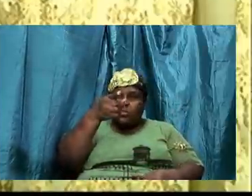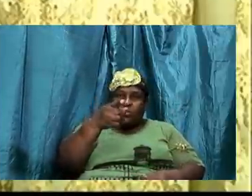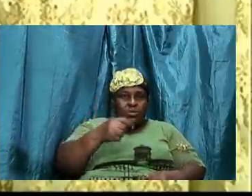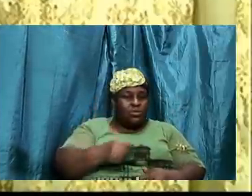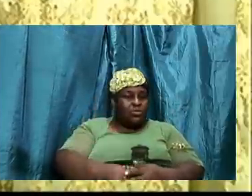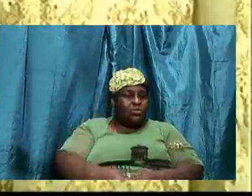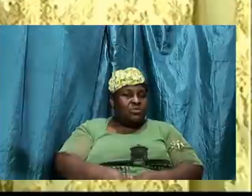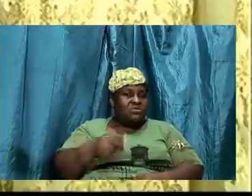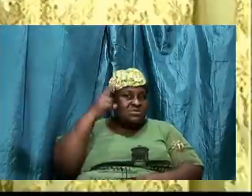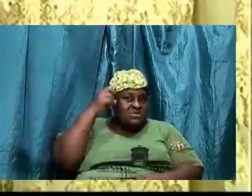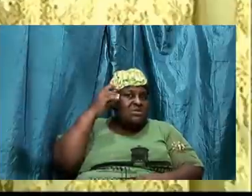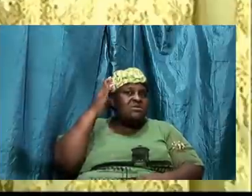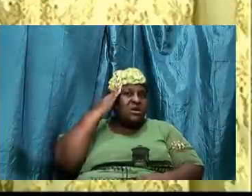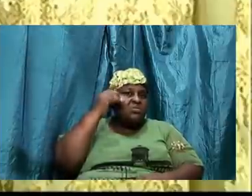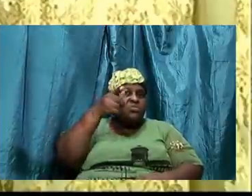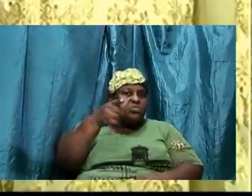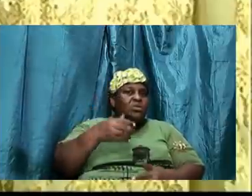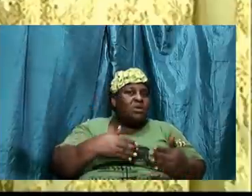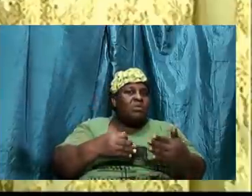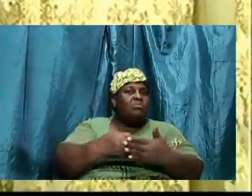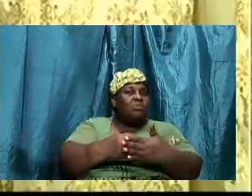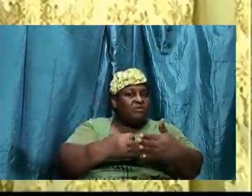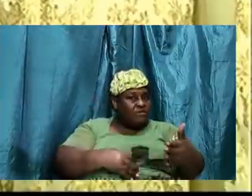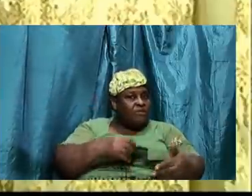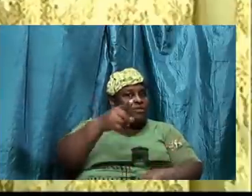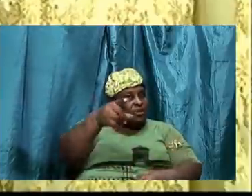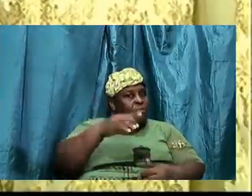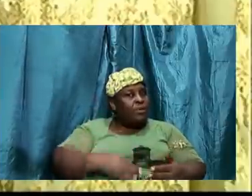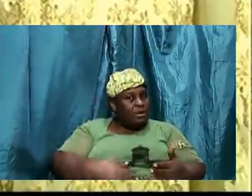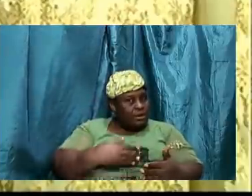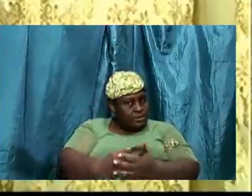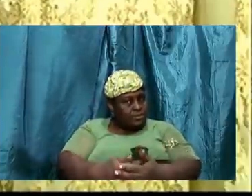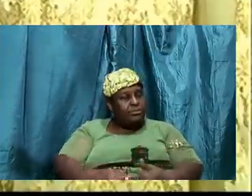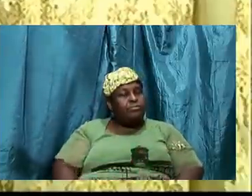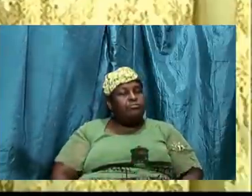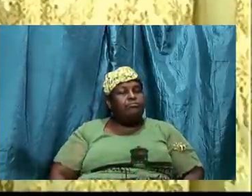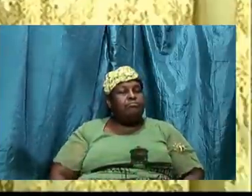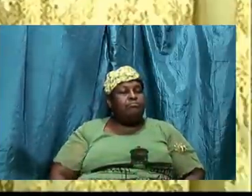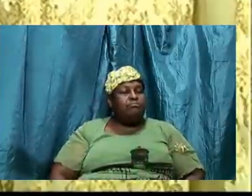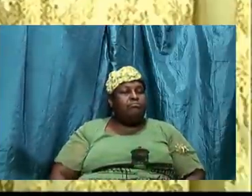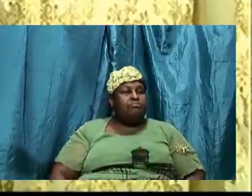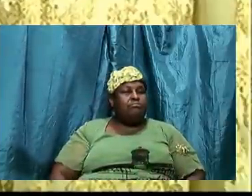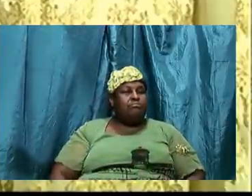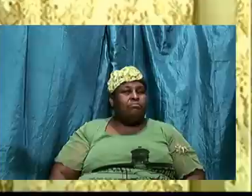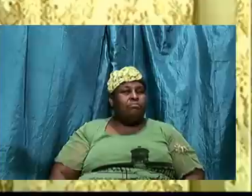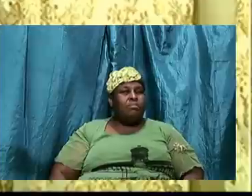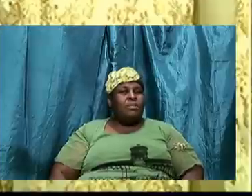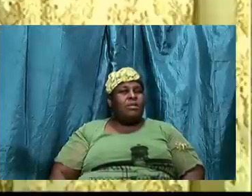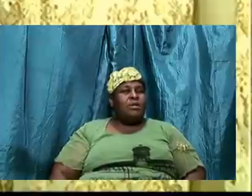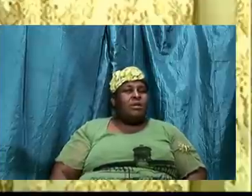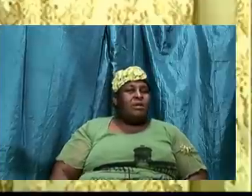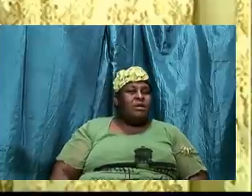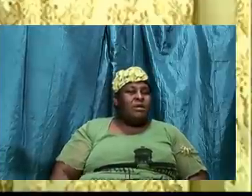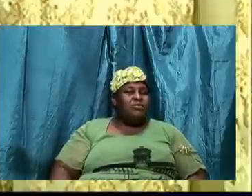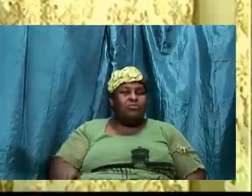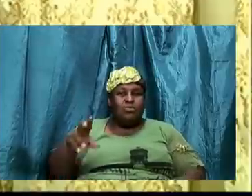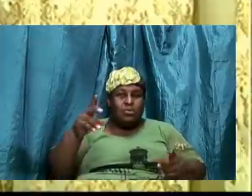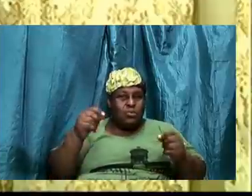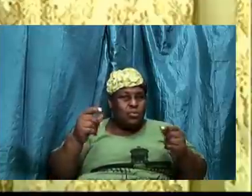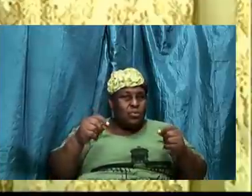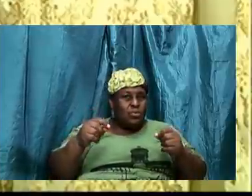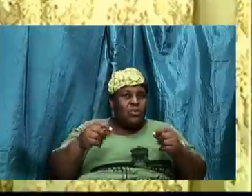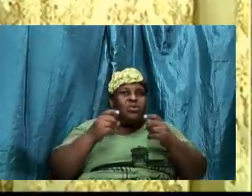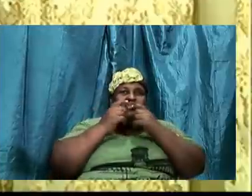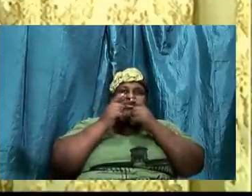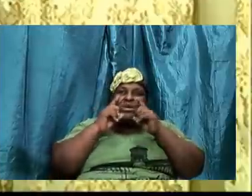Hallelujah. Him looking at you from your barn. From the carry to the church and do the dedication. Him looking